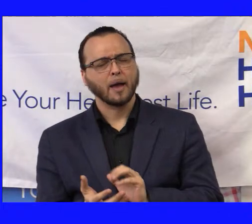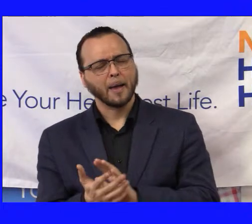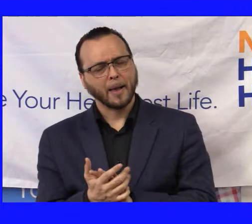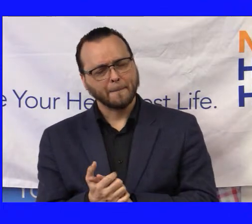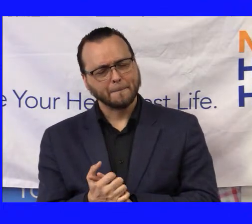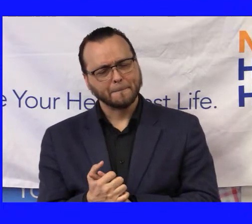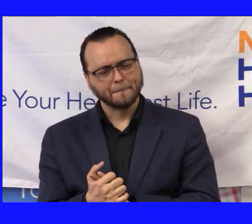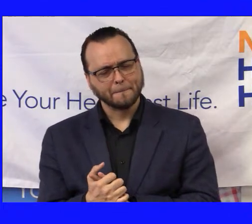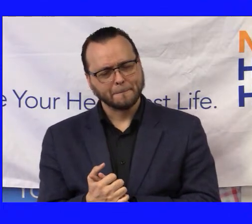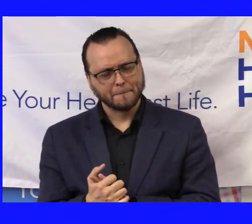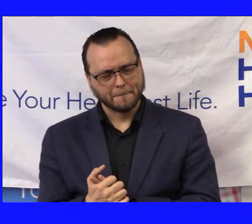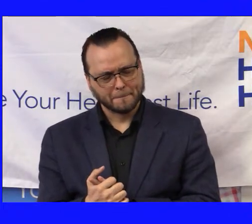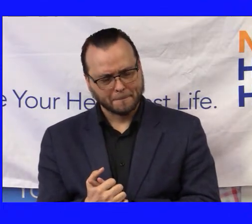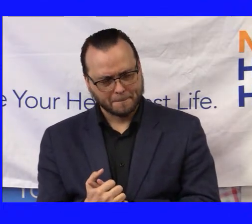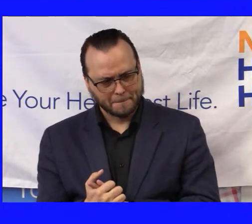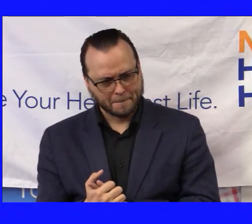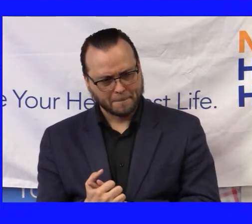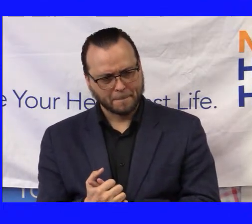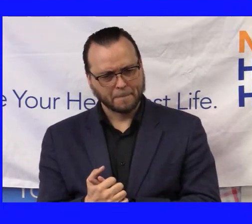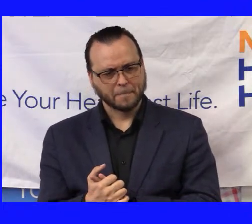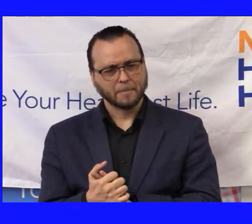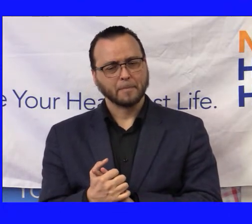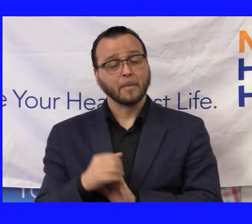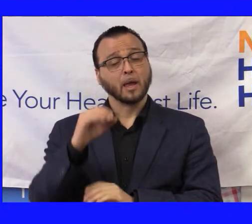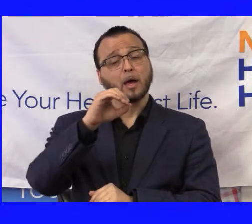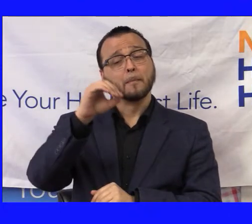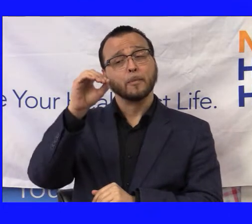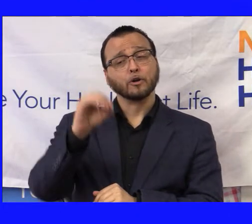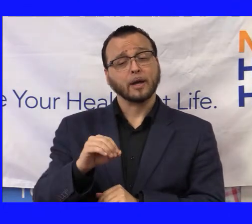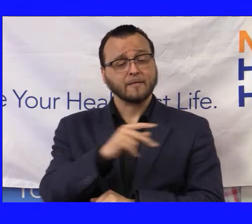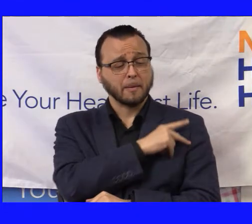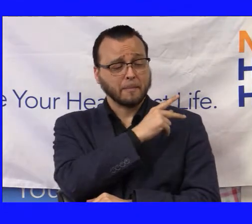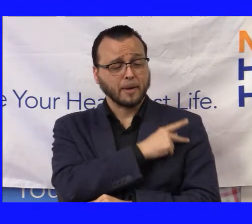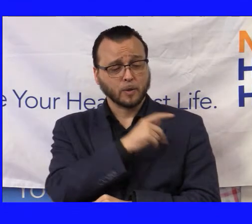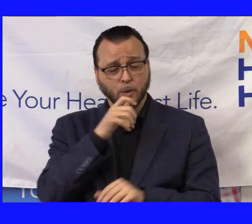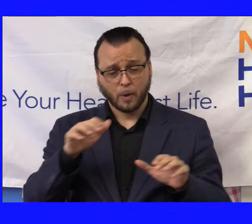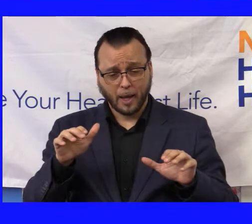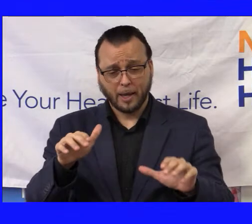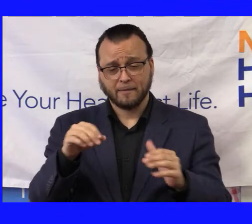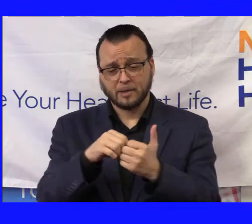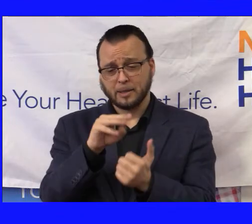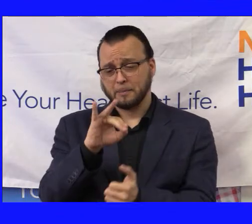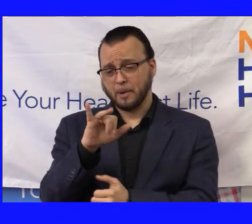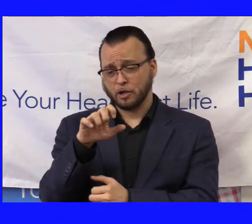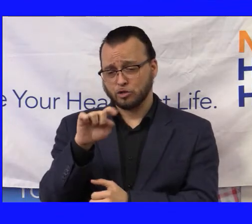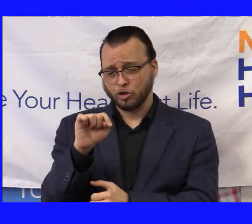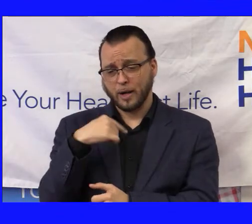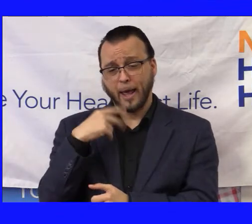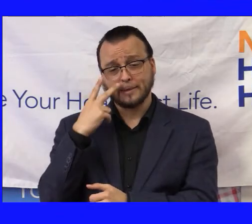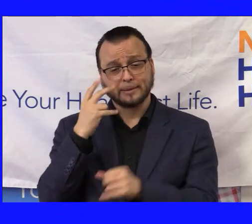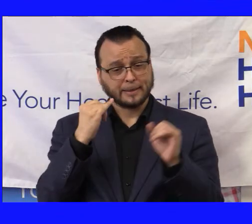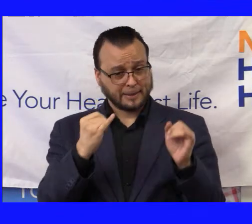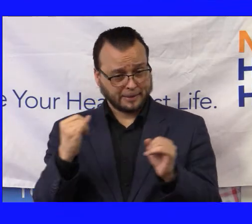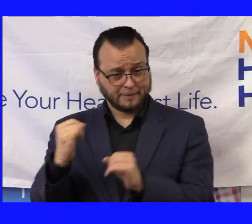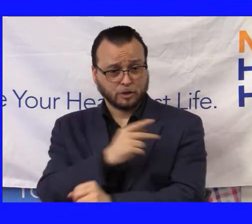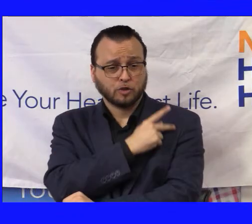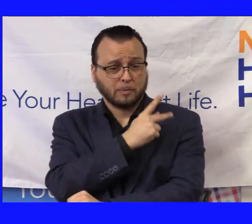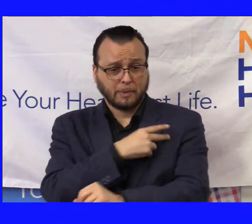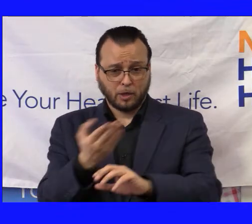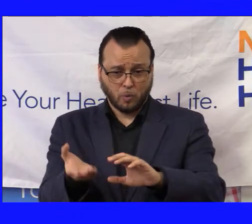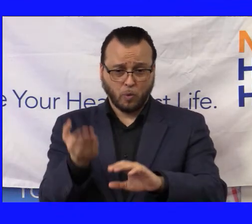The percentage of patients active in MyCharts, these are individual patients, went up from